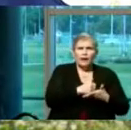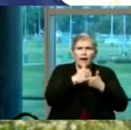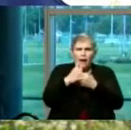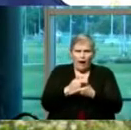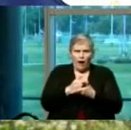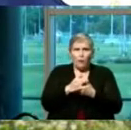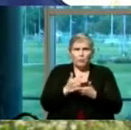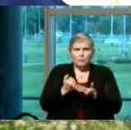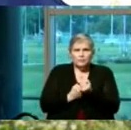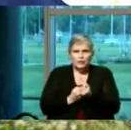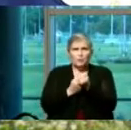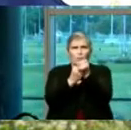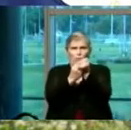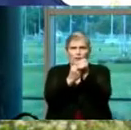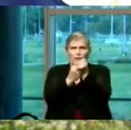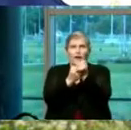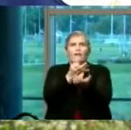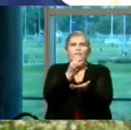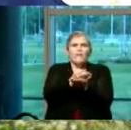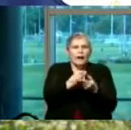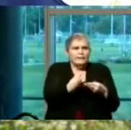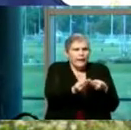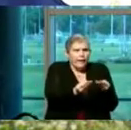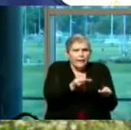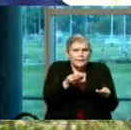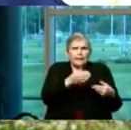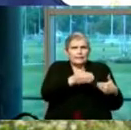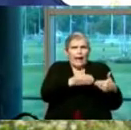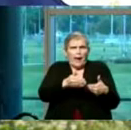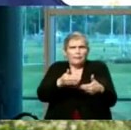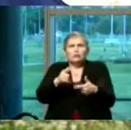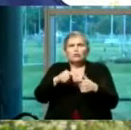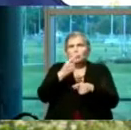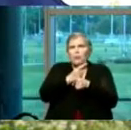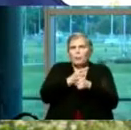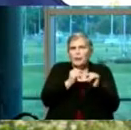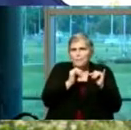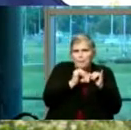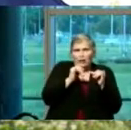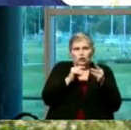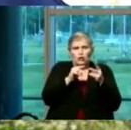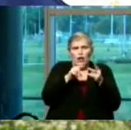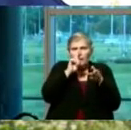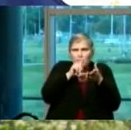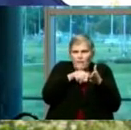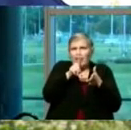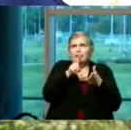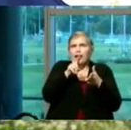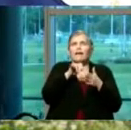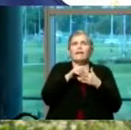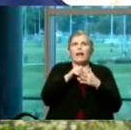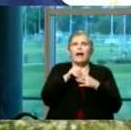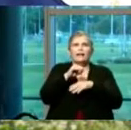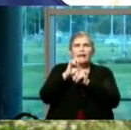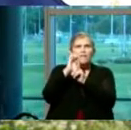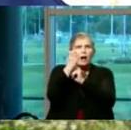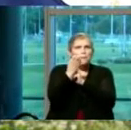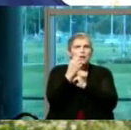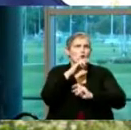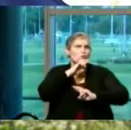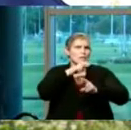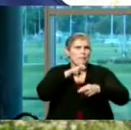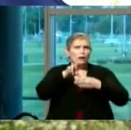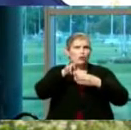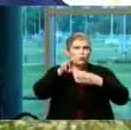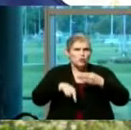of this effort to finance the steps necessary to properly measure and validate the environmental response and result